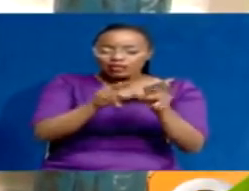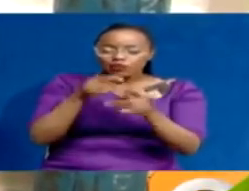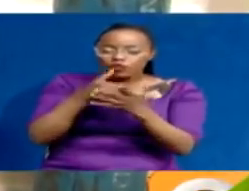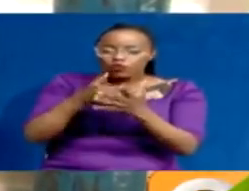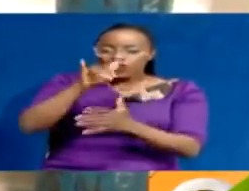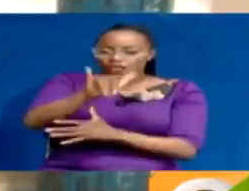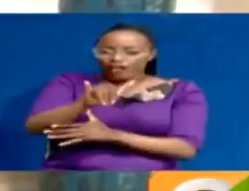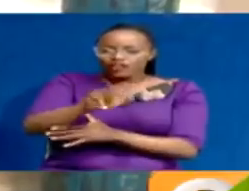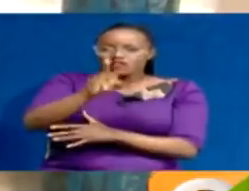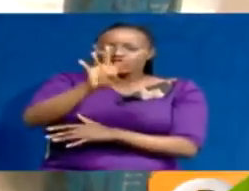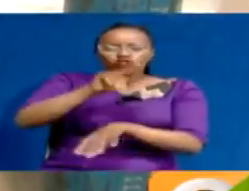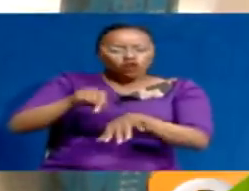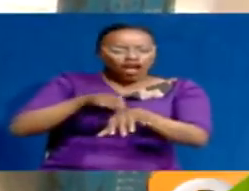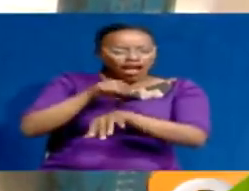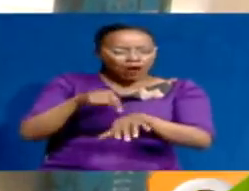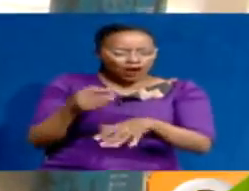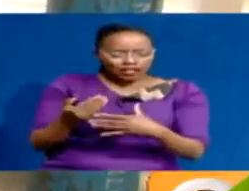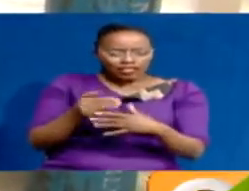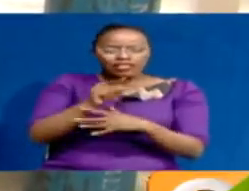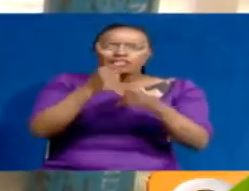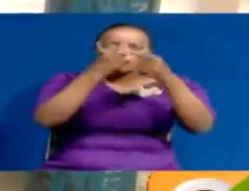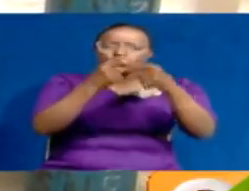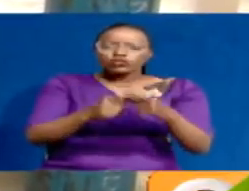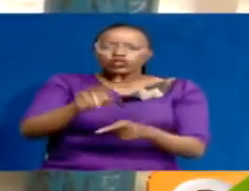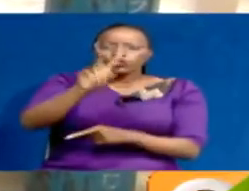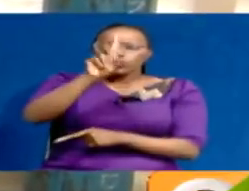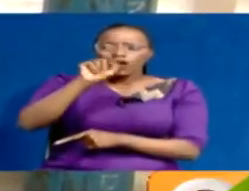account over the course of 24 hours, that comes to